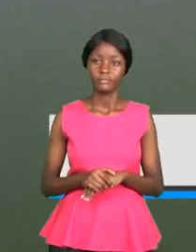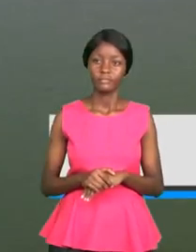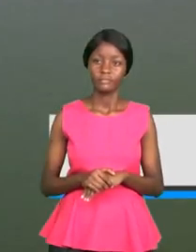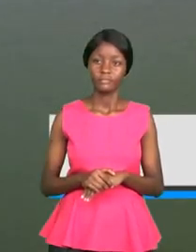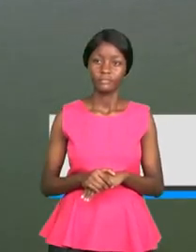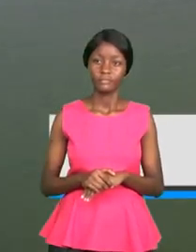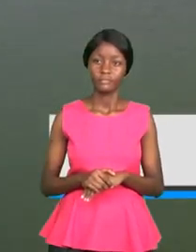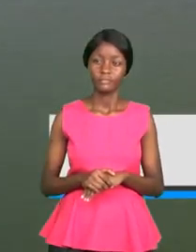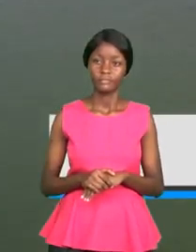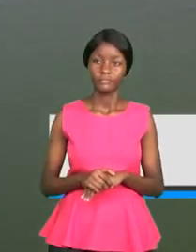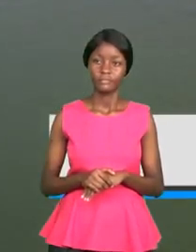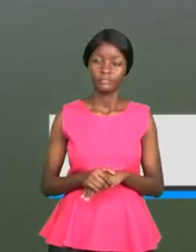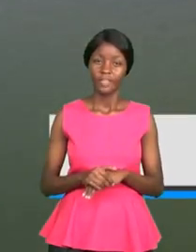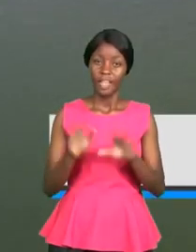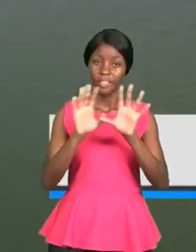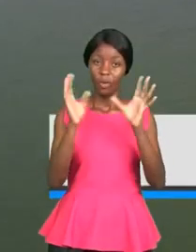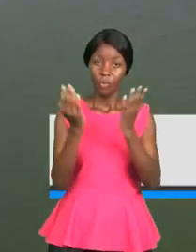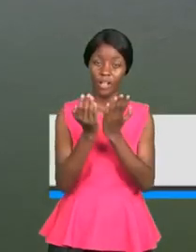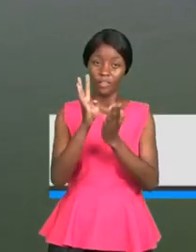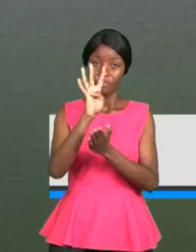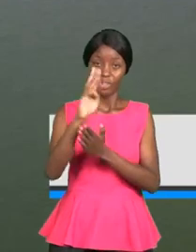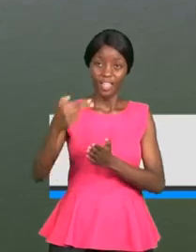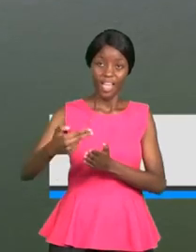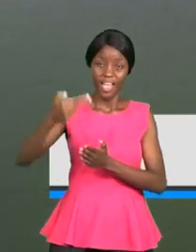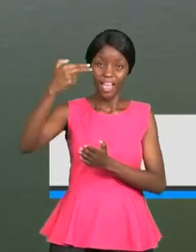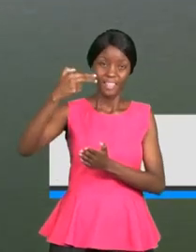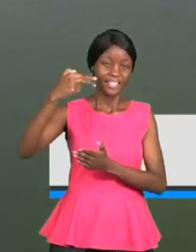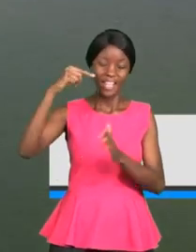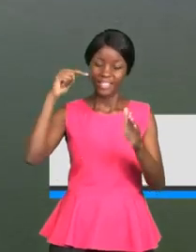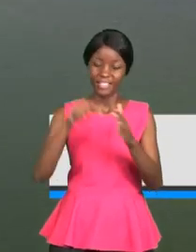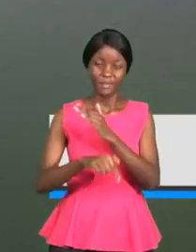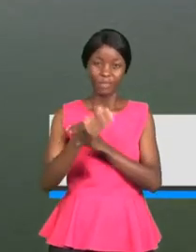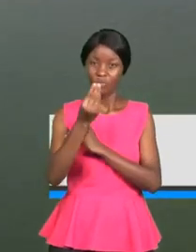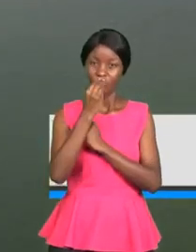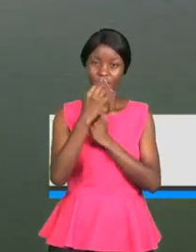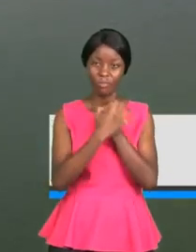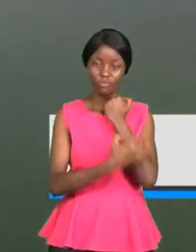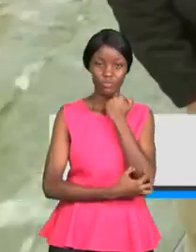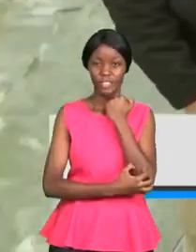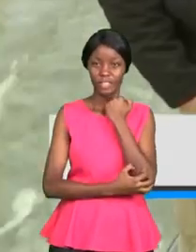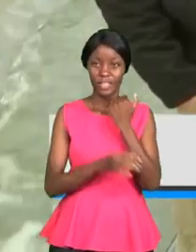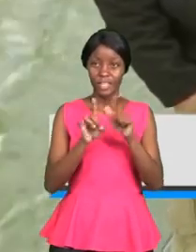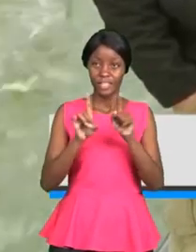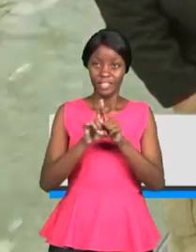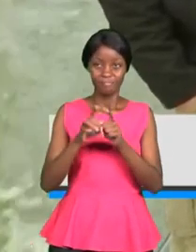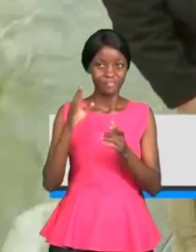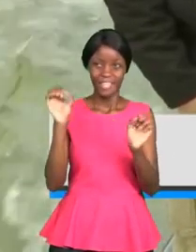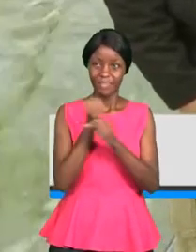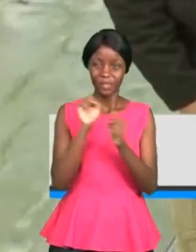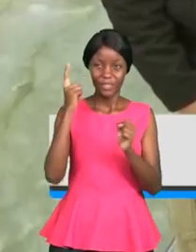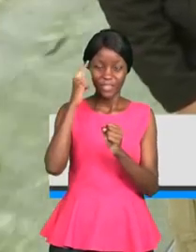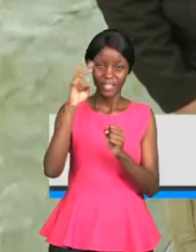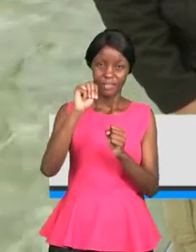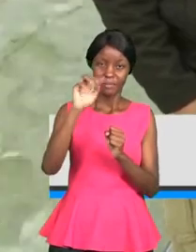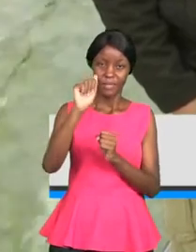caviar. With the world's fourth highest rate of chronic malnutrition, Madagascar is an unlikely source for a luxury food that fetches